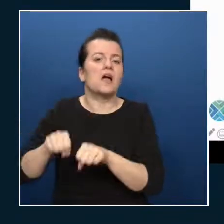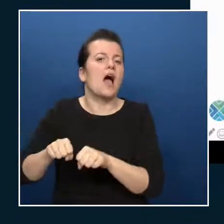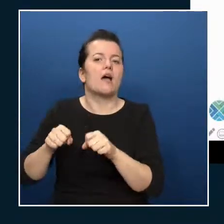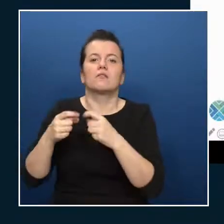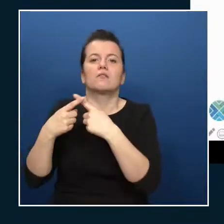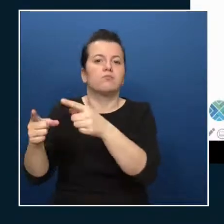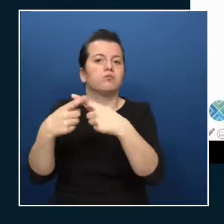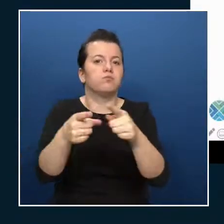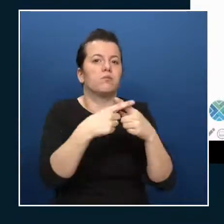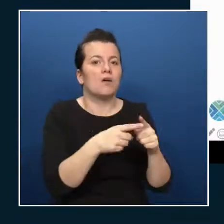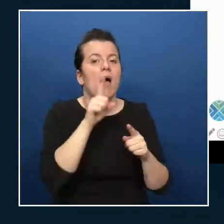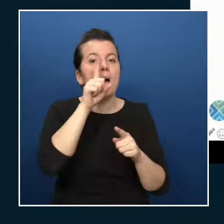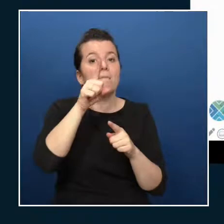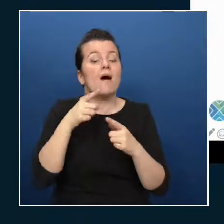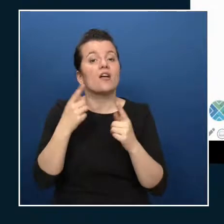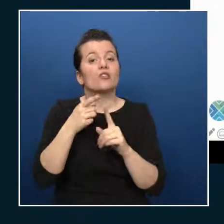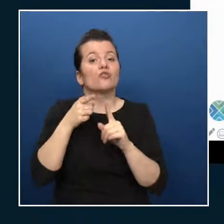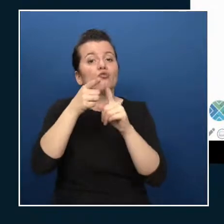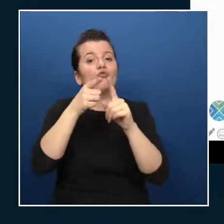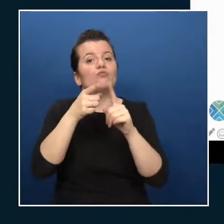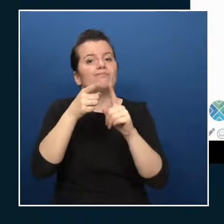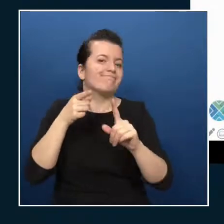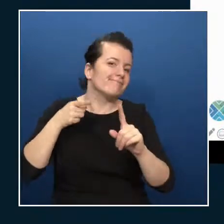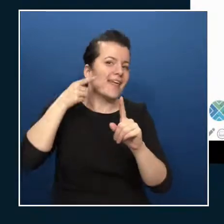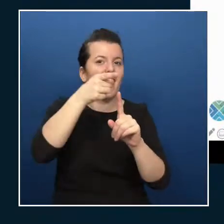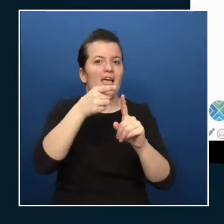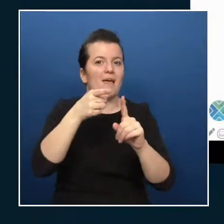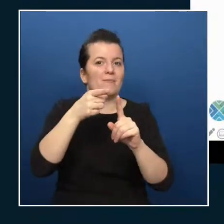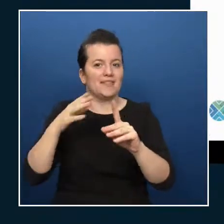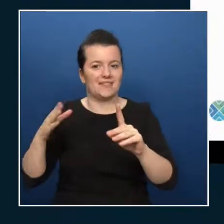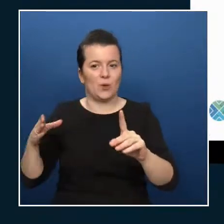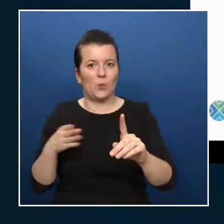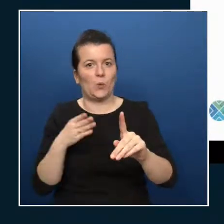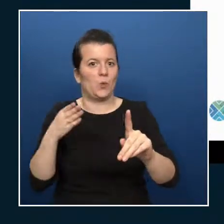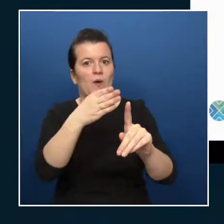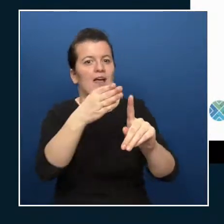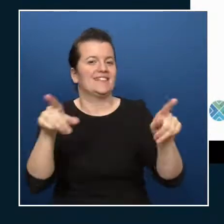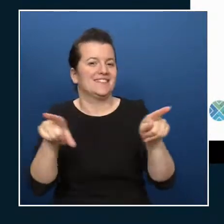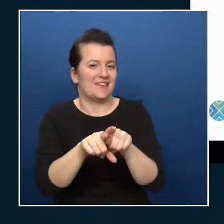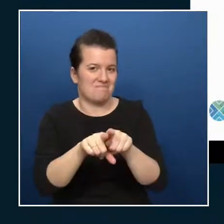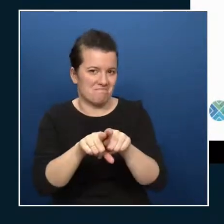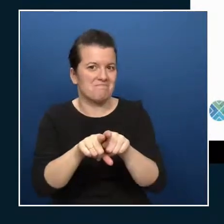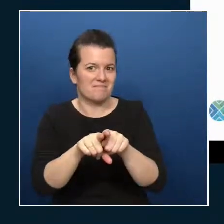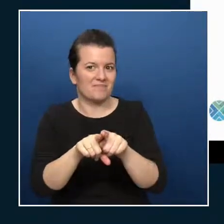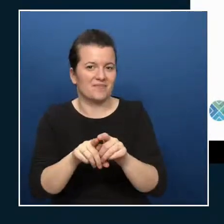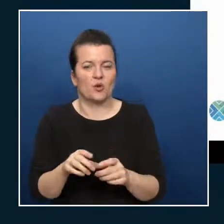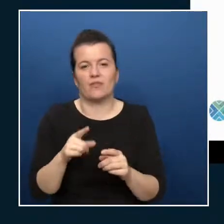consistent results. So that's like the power of Azure Resource Manager.